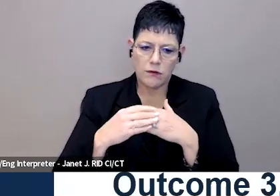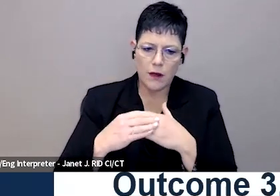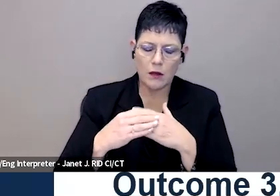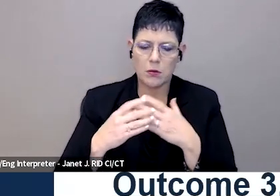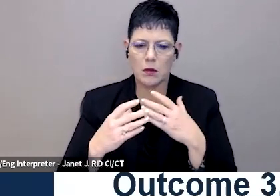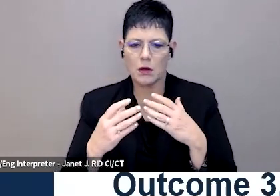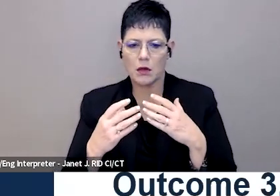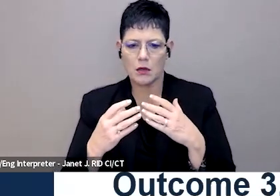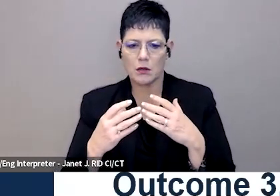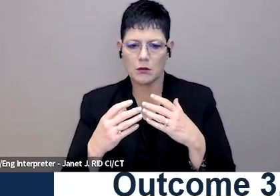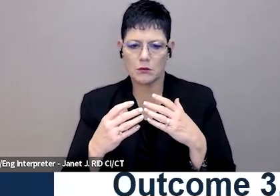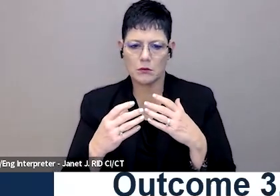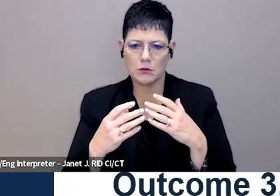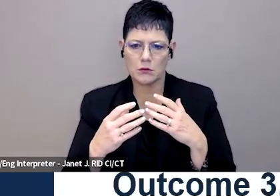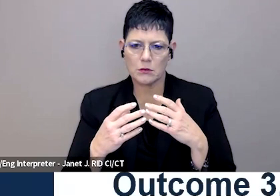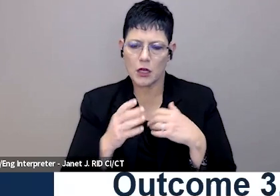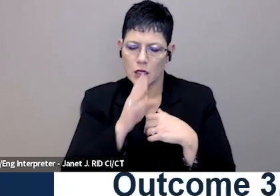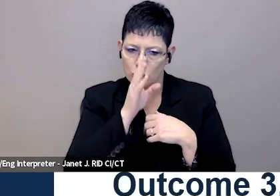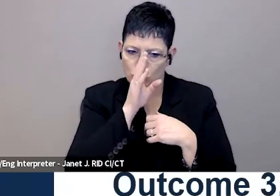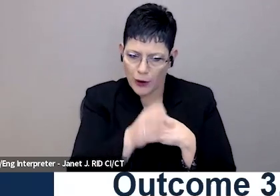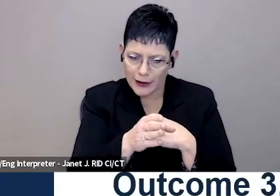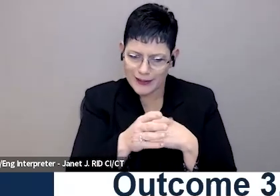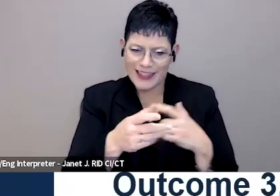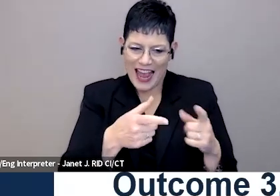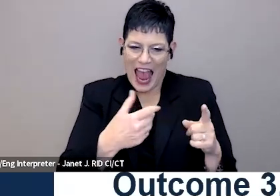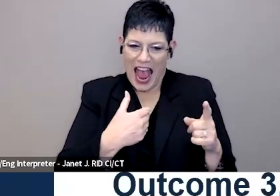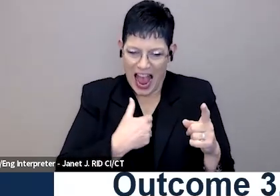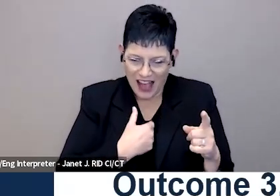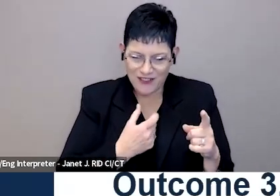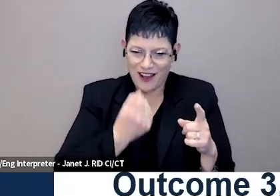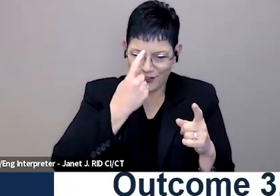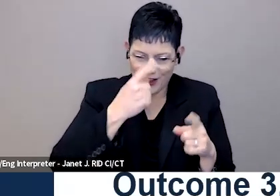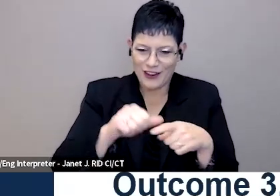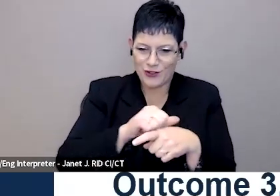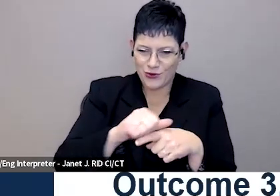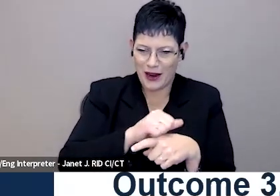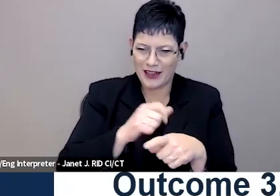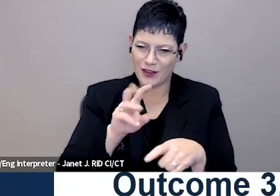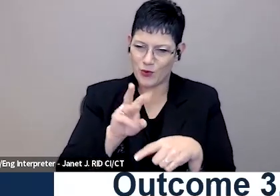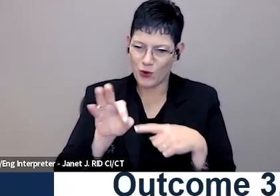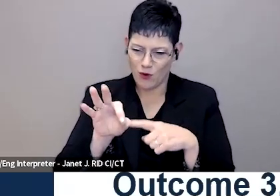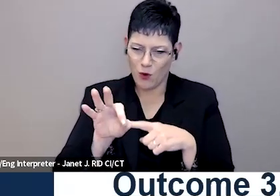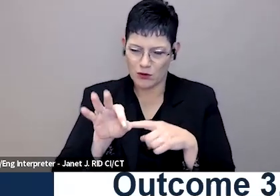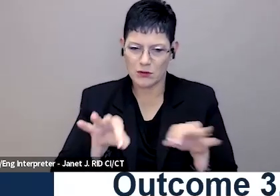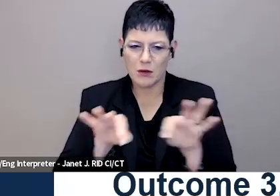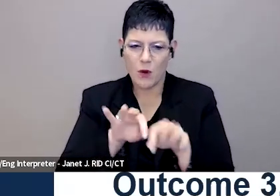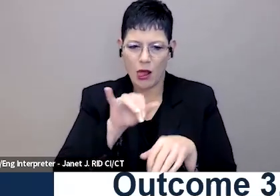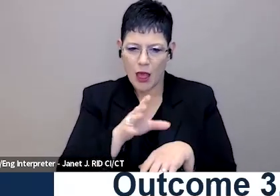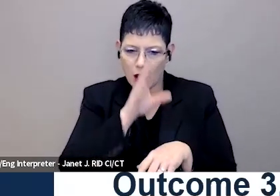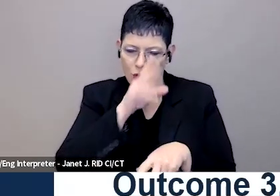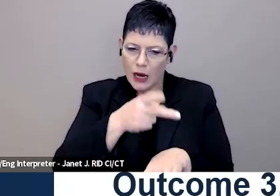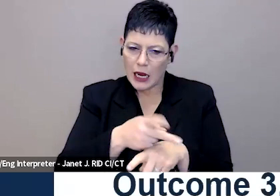flexible, and direct care workforce. As folks may know, the direct care workforce is